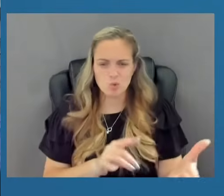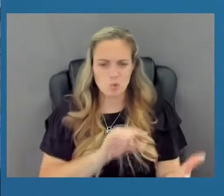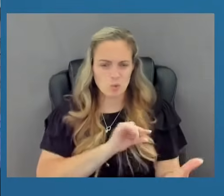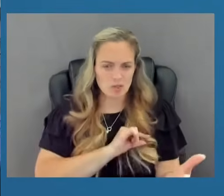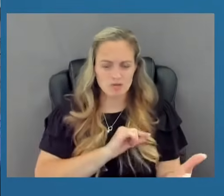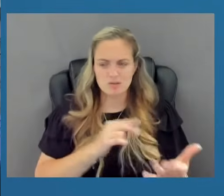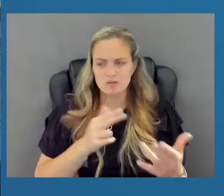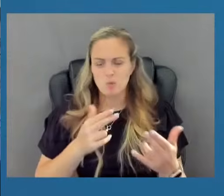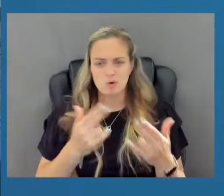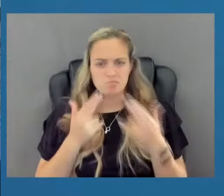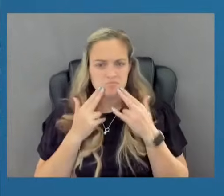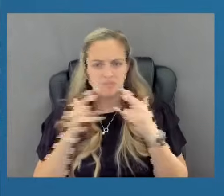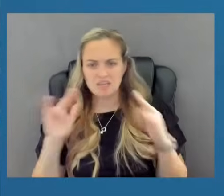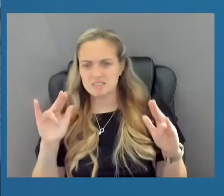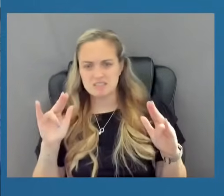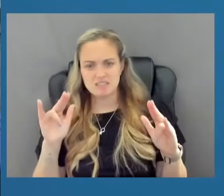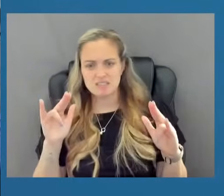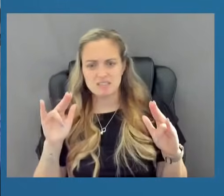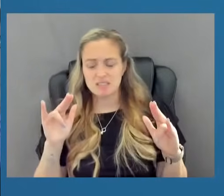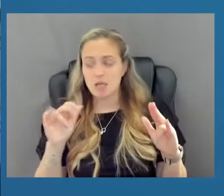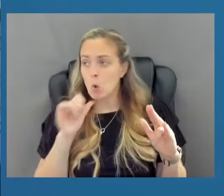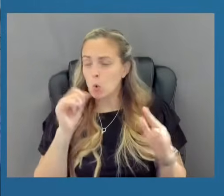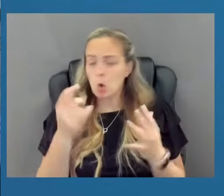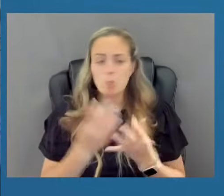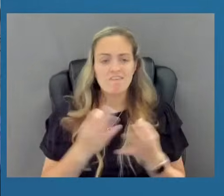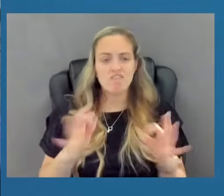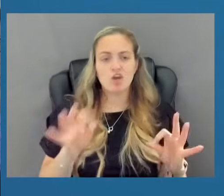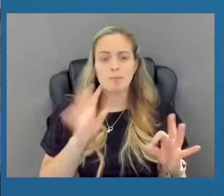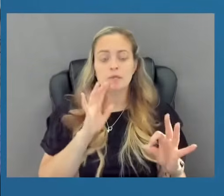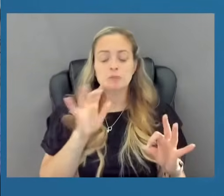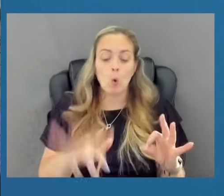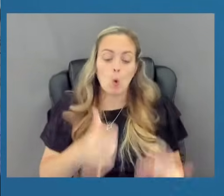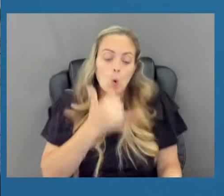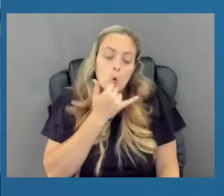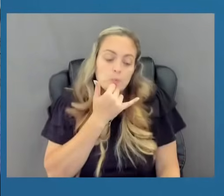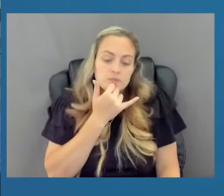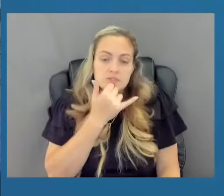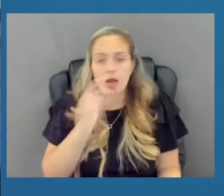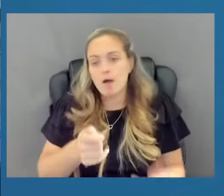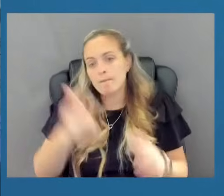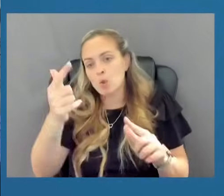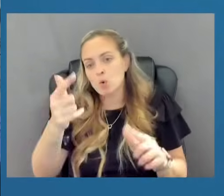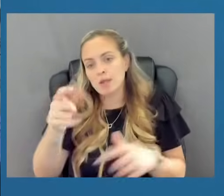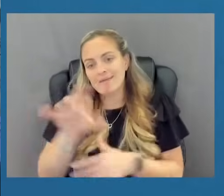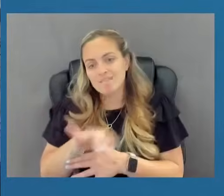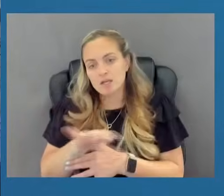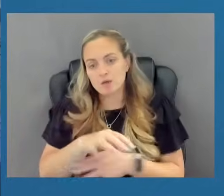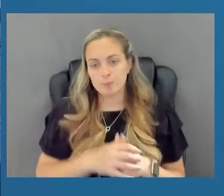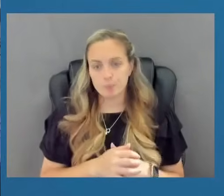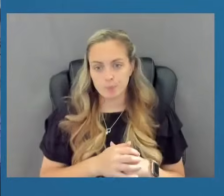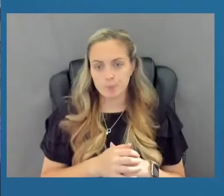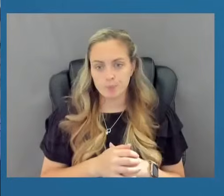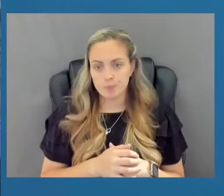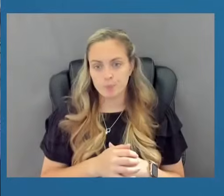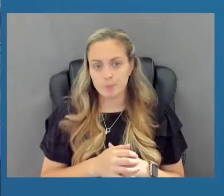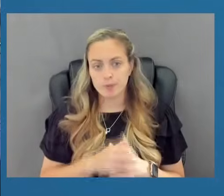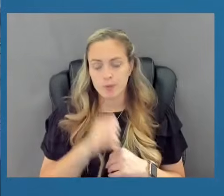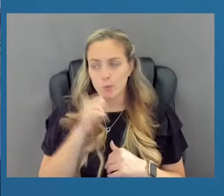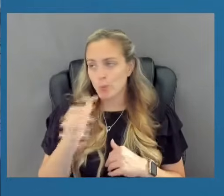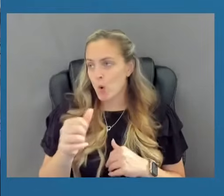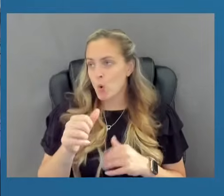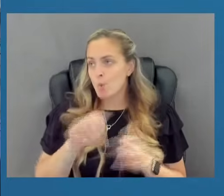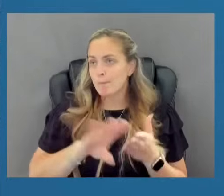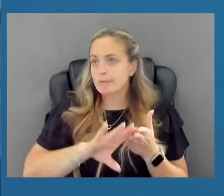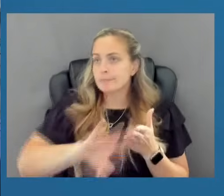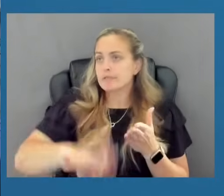innocence. Criminals won't walk free because someone hit the wrong button uploading a surveillance video. Criminals will not walk free because when a